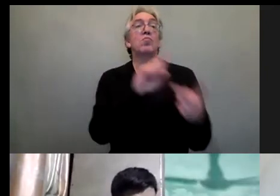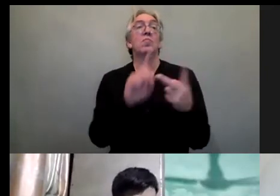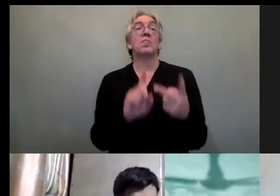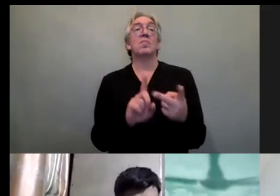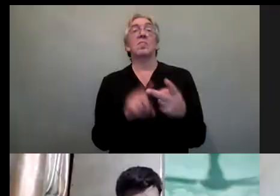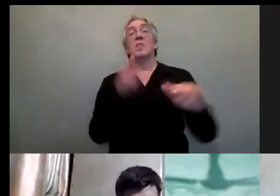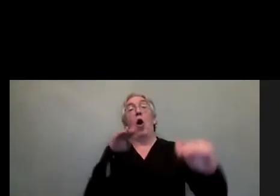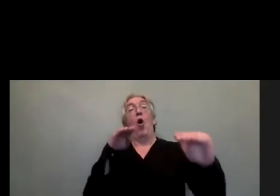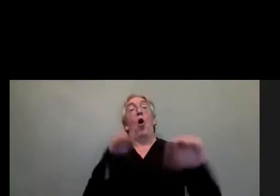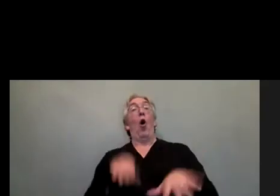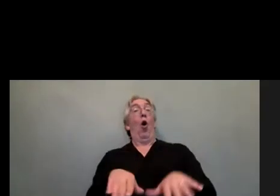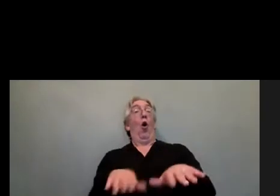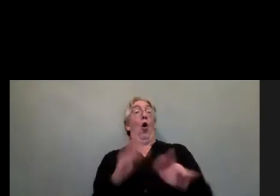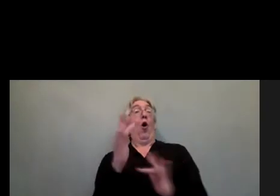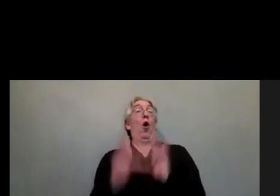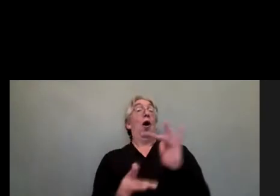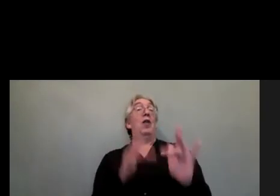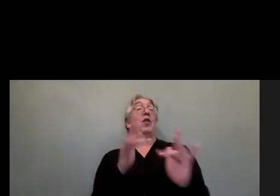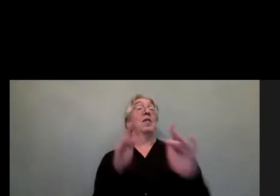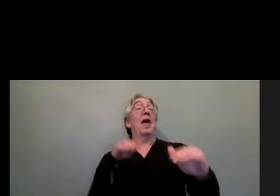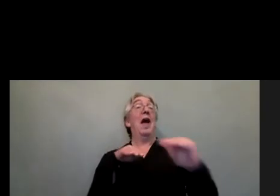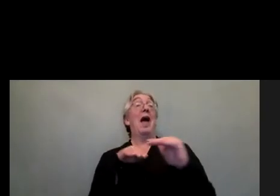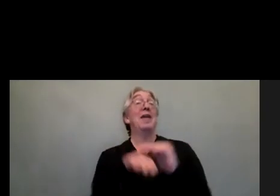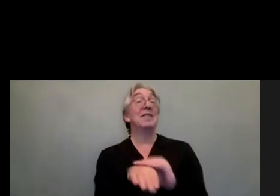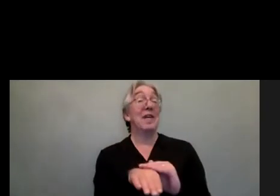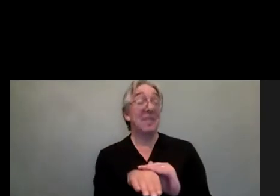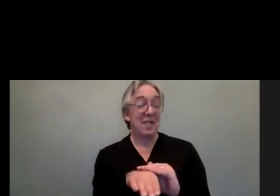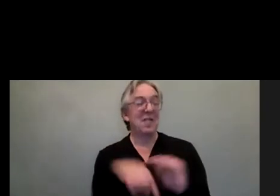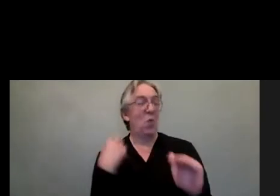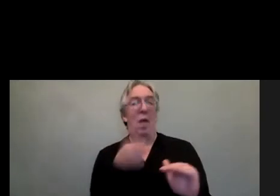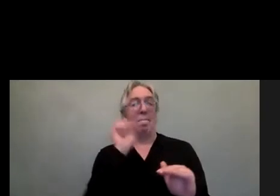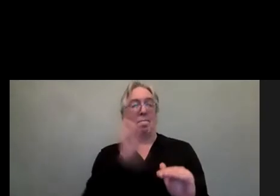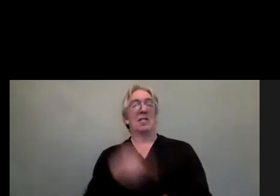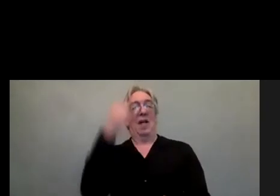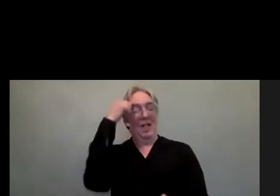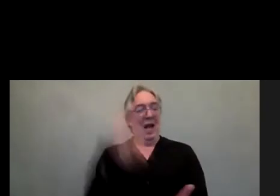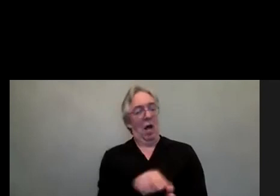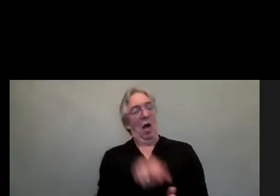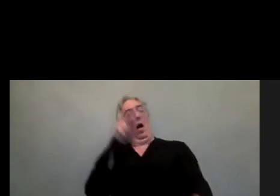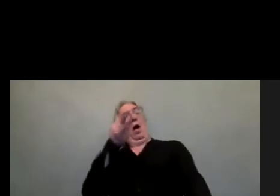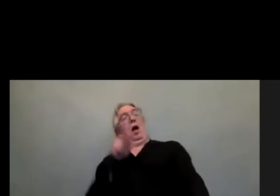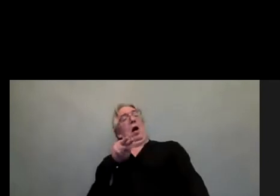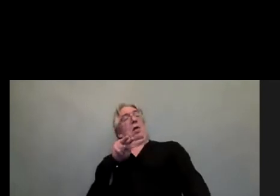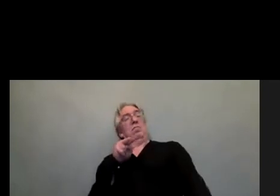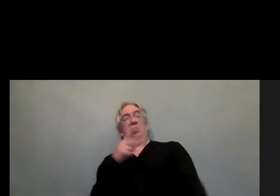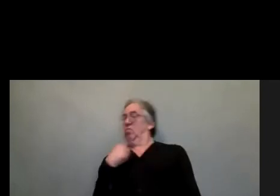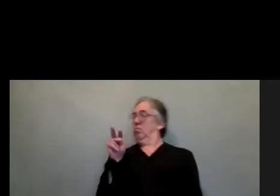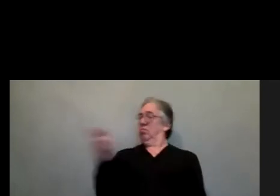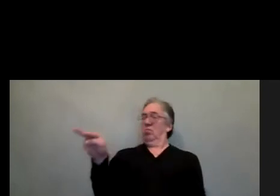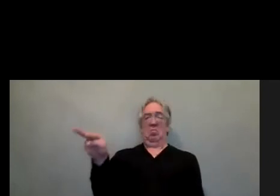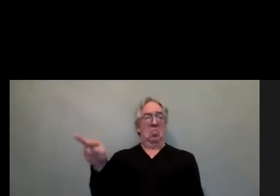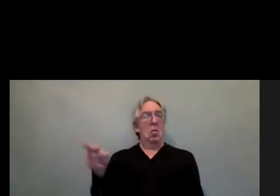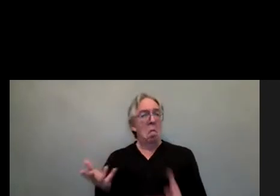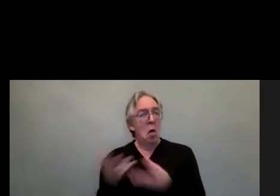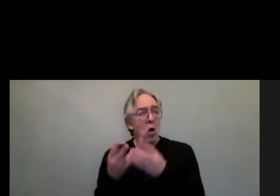Governments should be considering different aspects to the issues that we are discussing today. There are solutions such as subsidies for